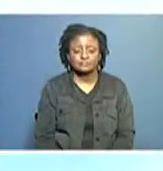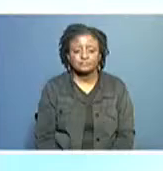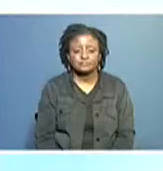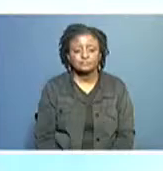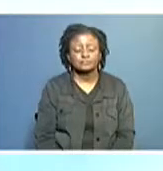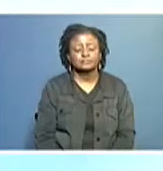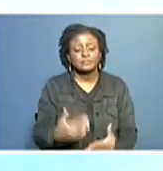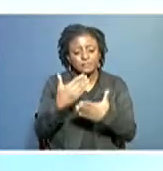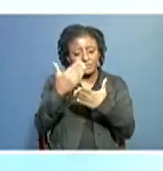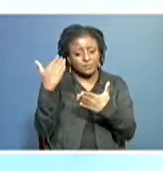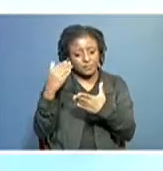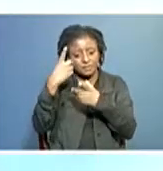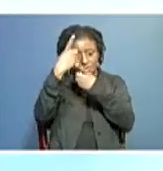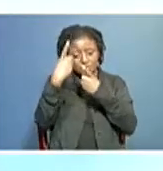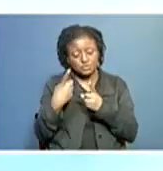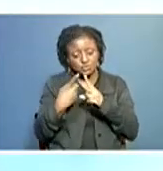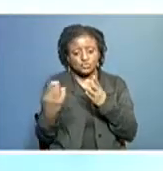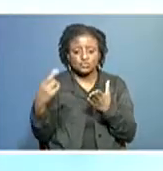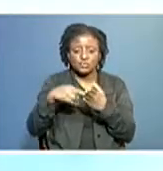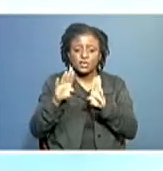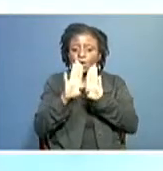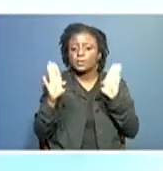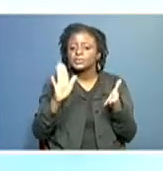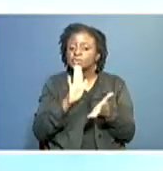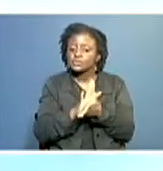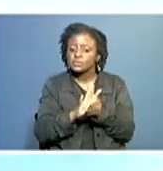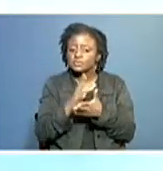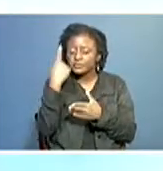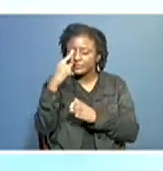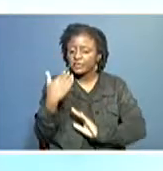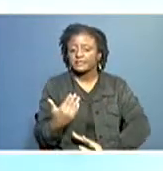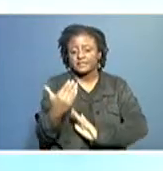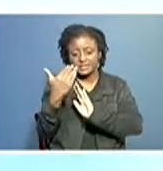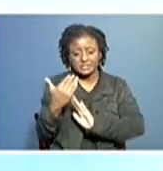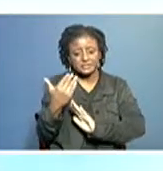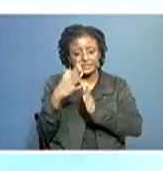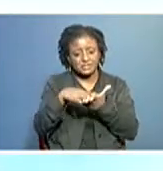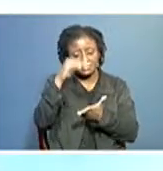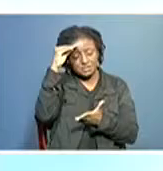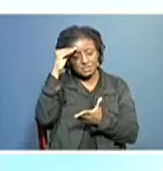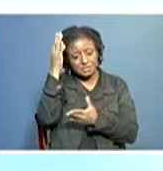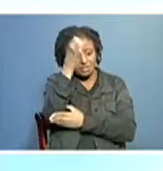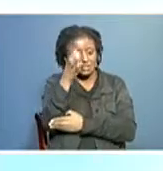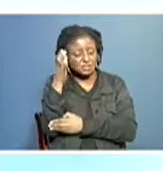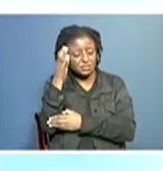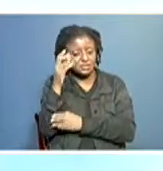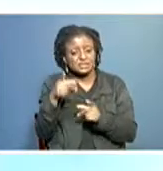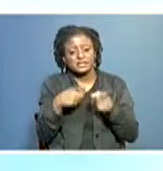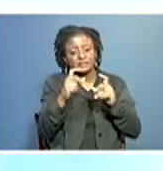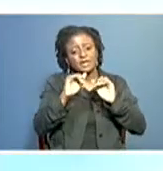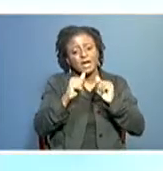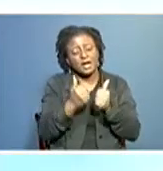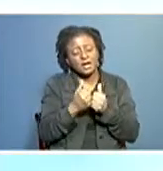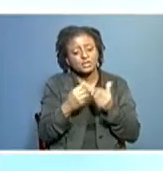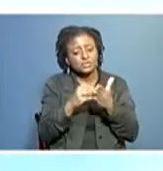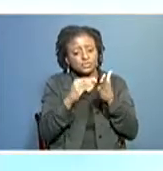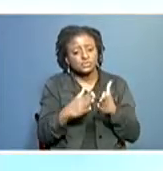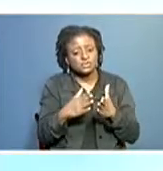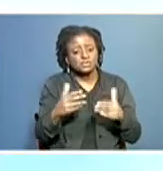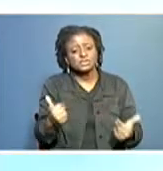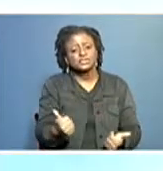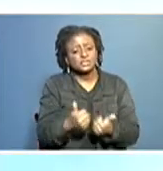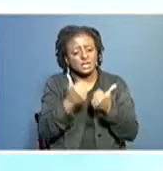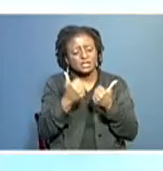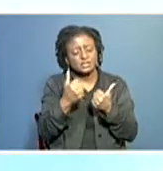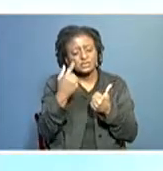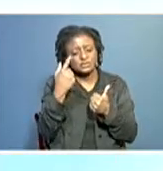Prior to the decision to reopen schools for face-to-face learning, consideration was being given to how students challenged for one reason or